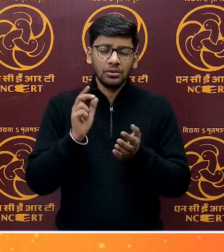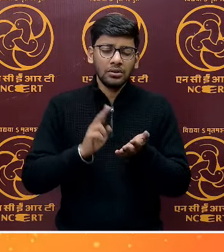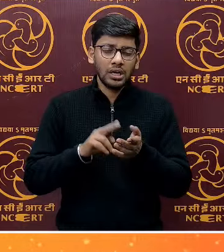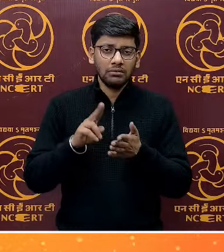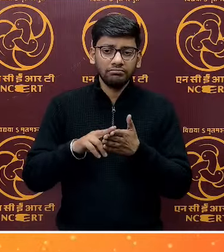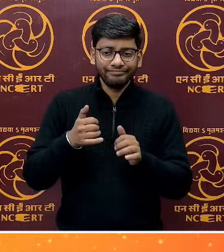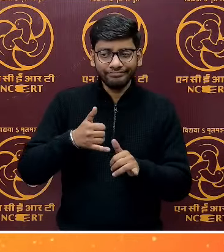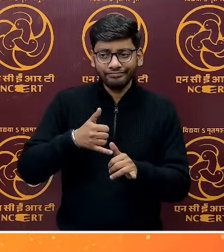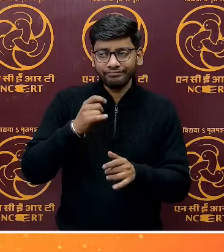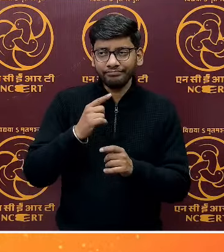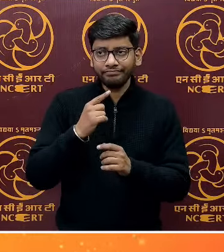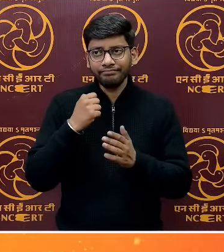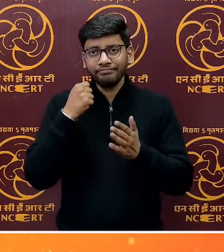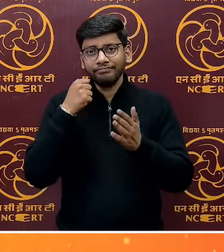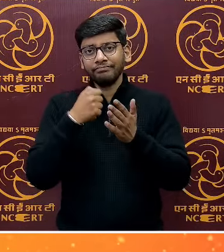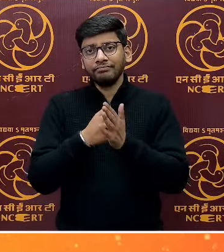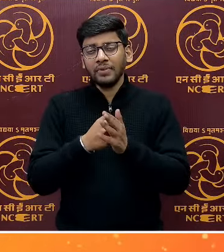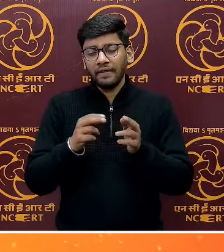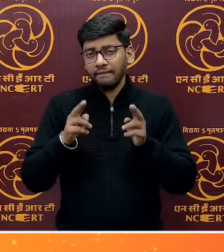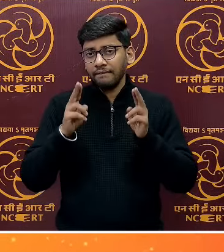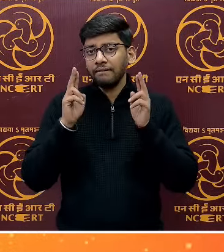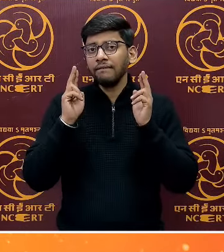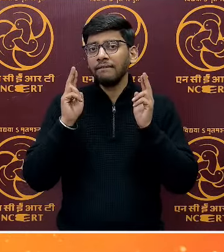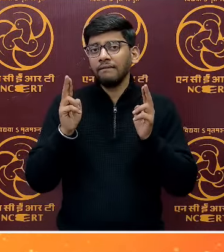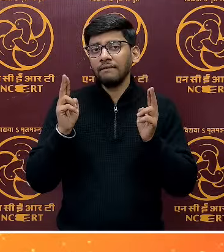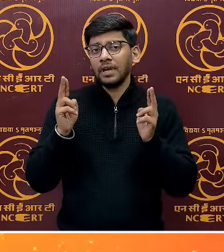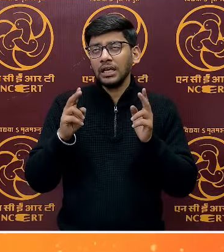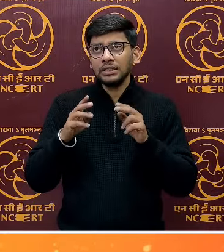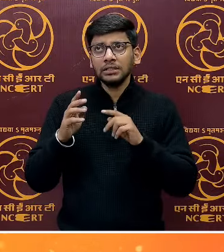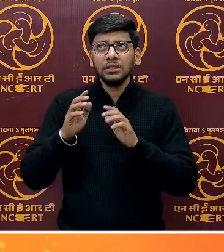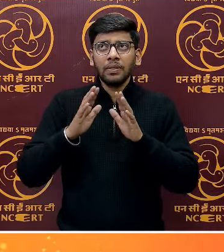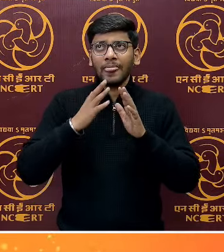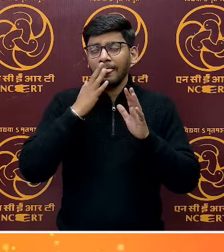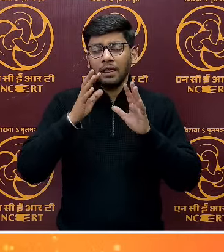upward, with a wish to fly high in the sky.